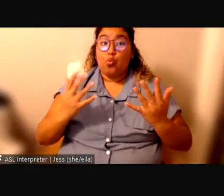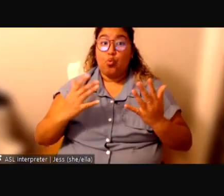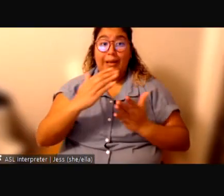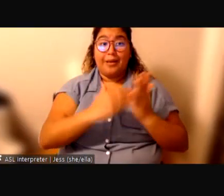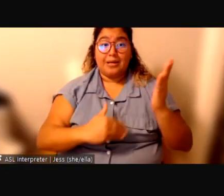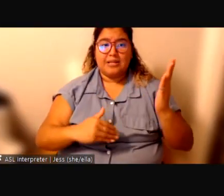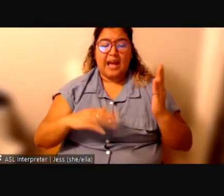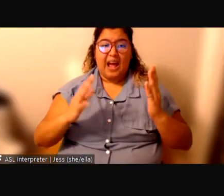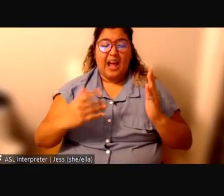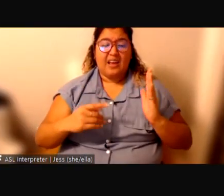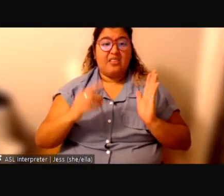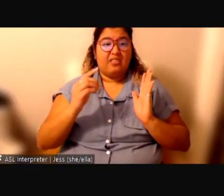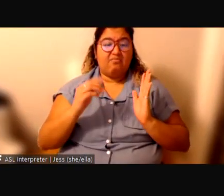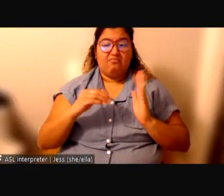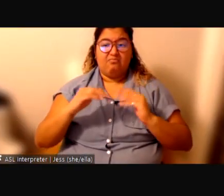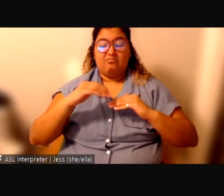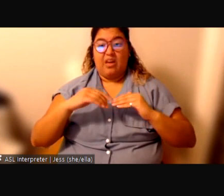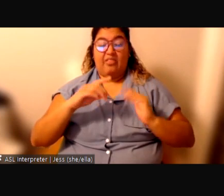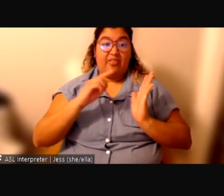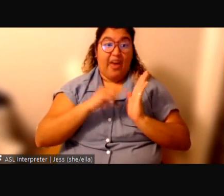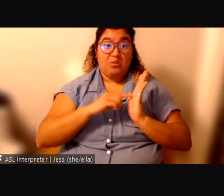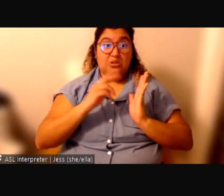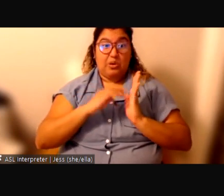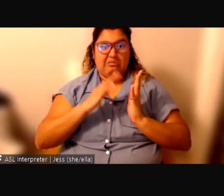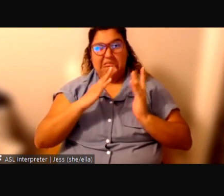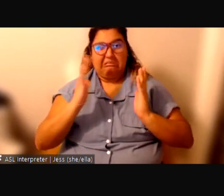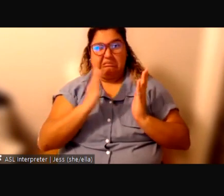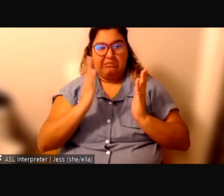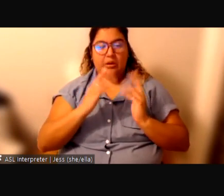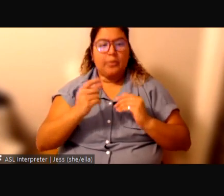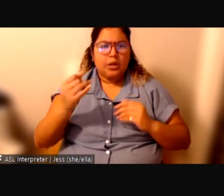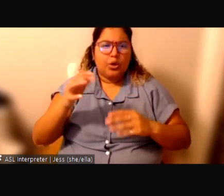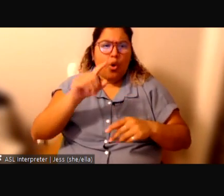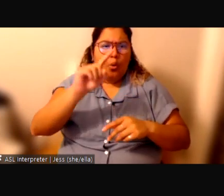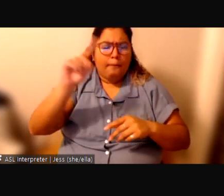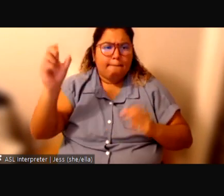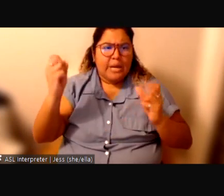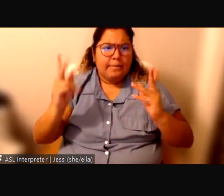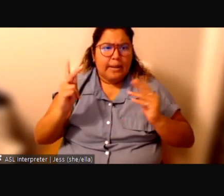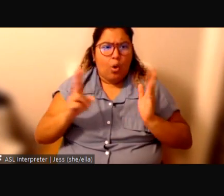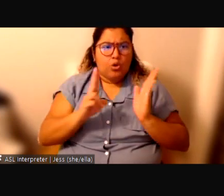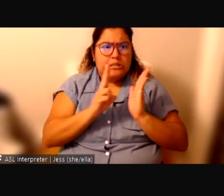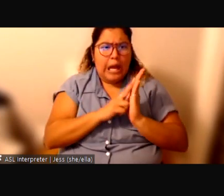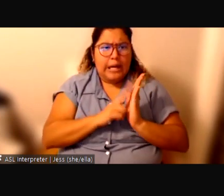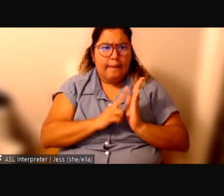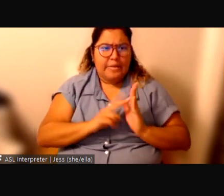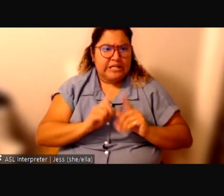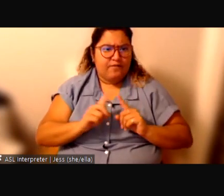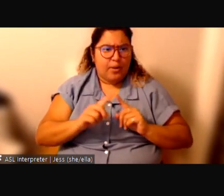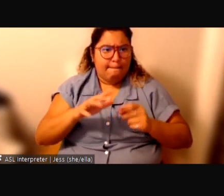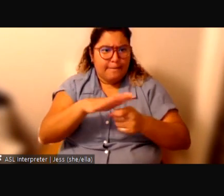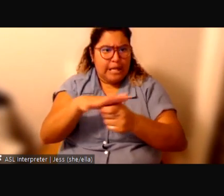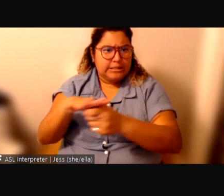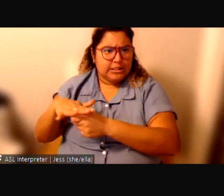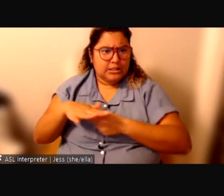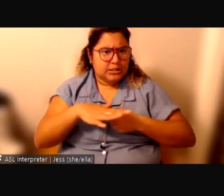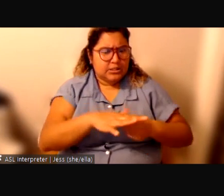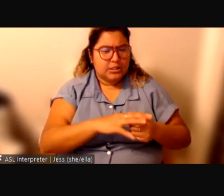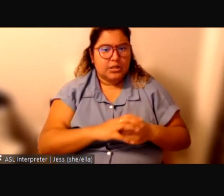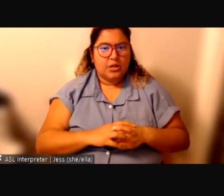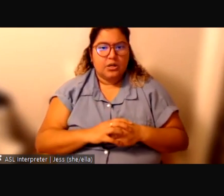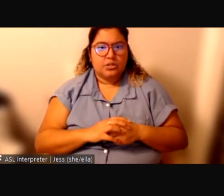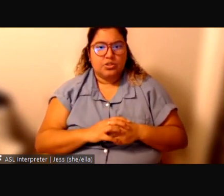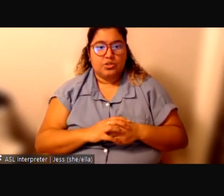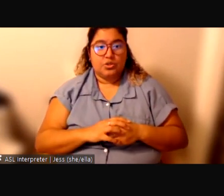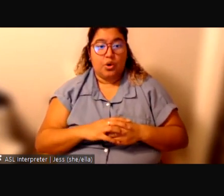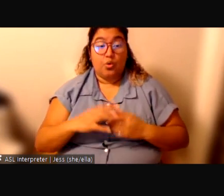at this point, though we do know that people are signing up in multiple places. And so, as we go to schedule